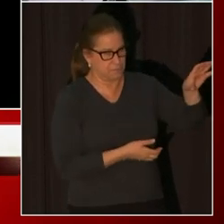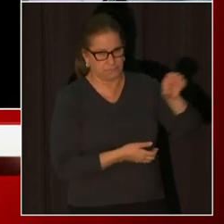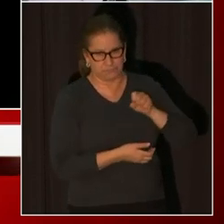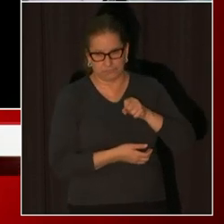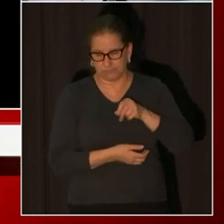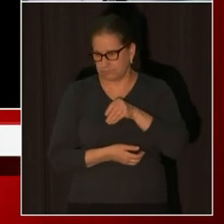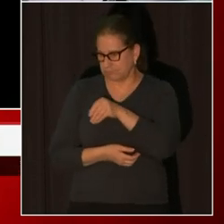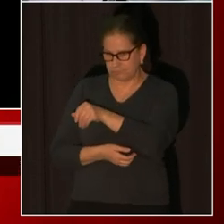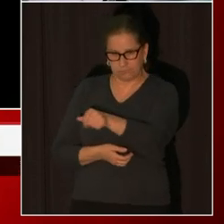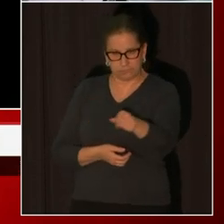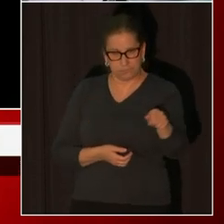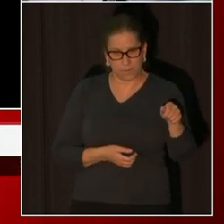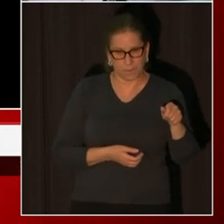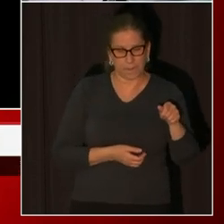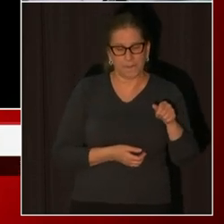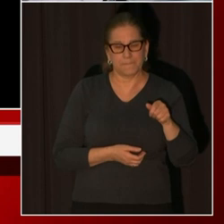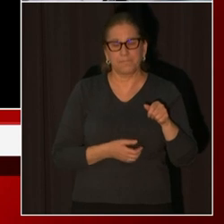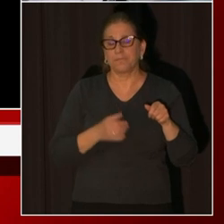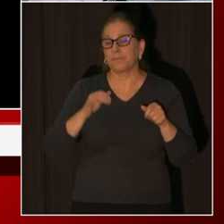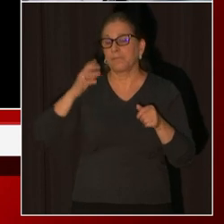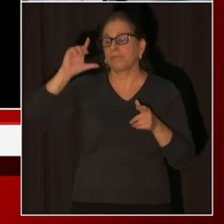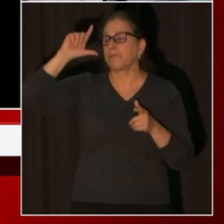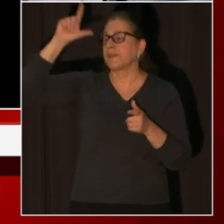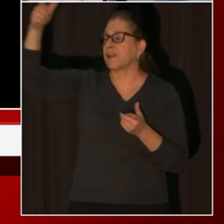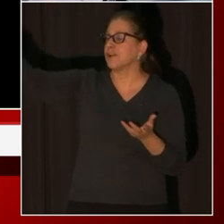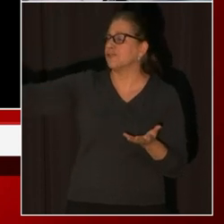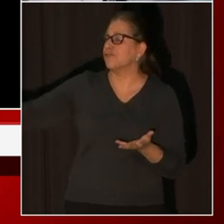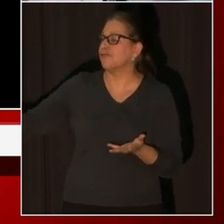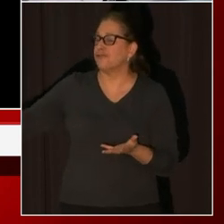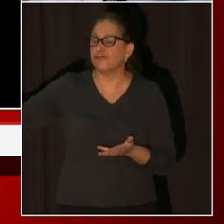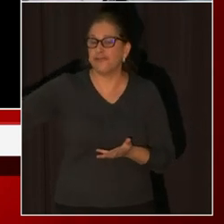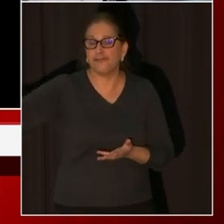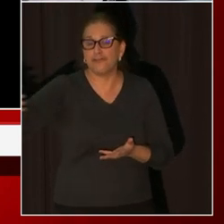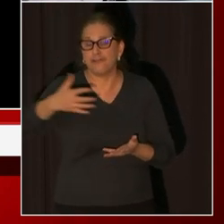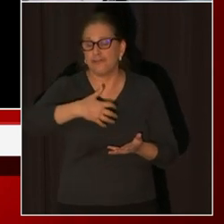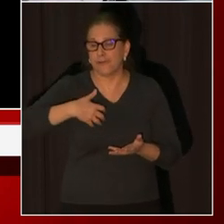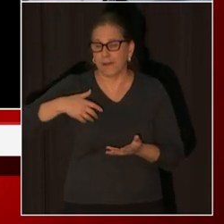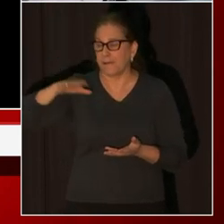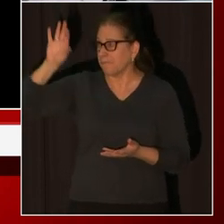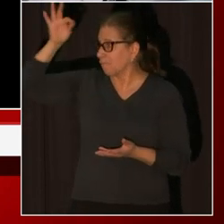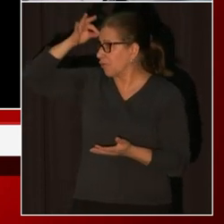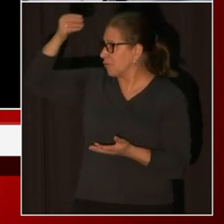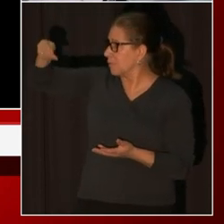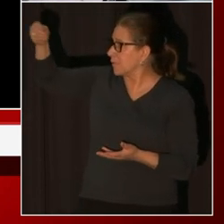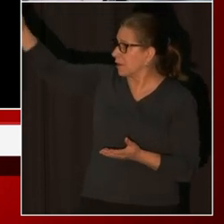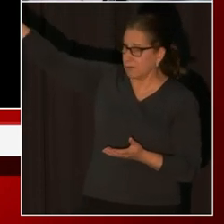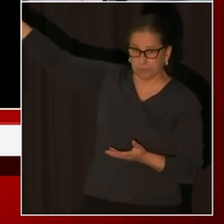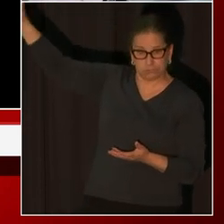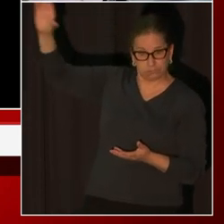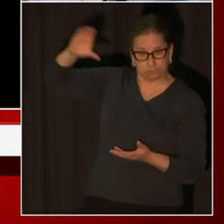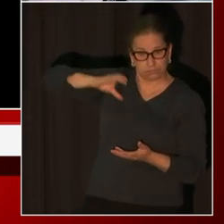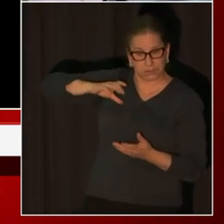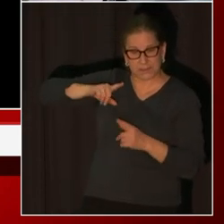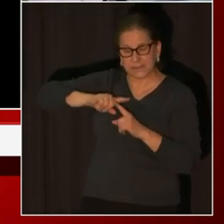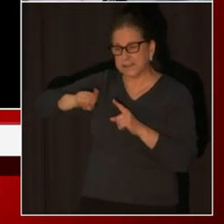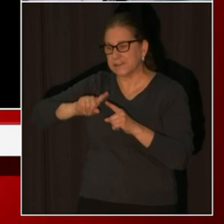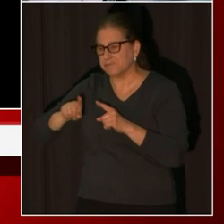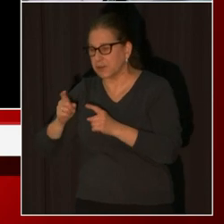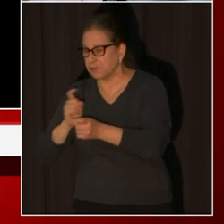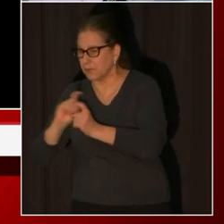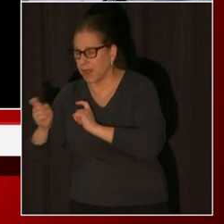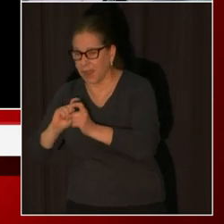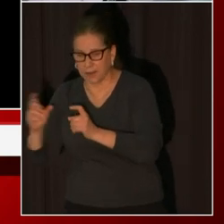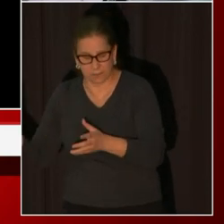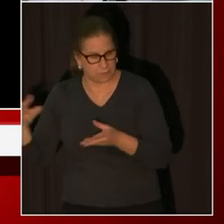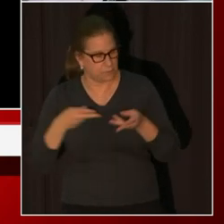the federal government through several different grant opportunities or formula grants that we are receiving, but we're expending that